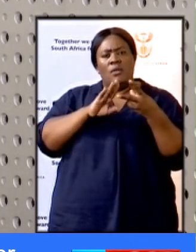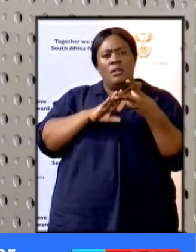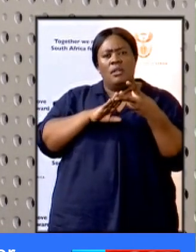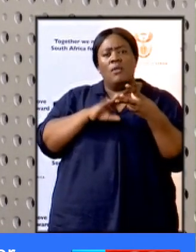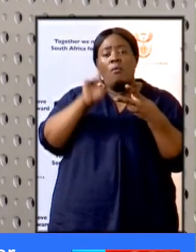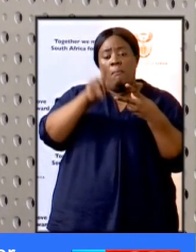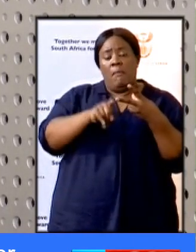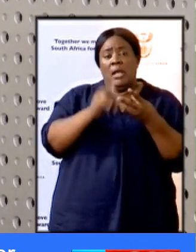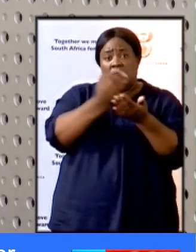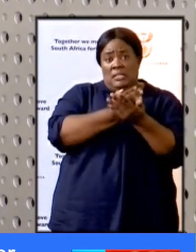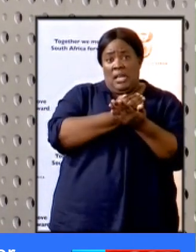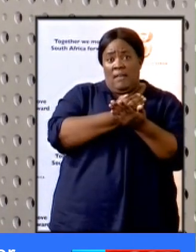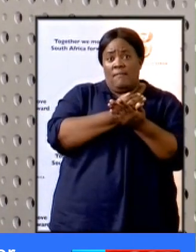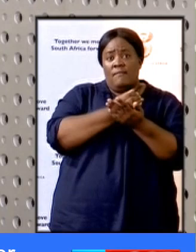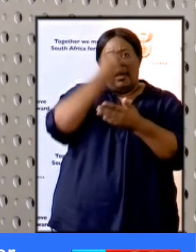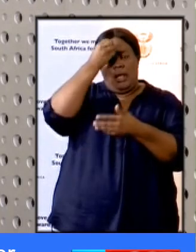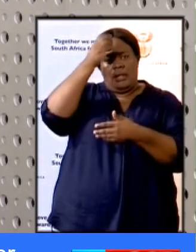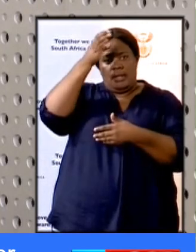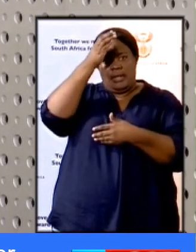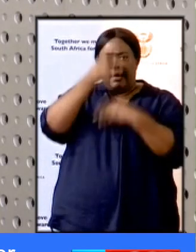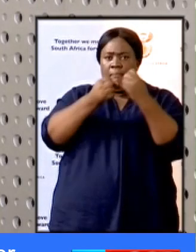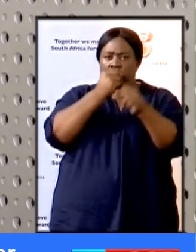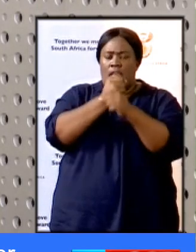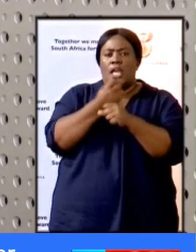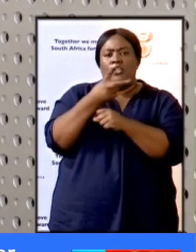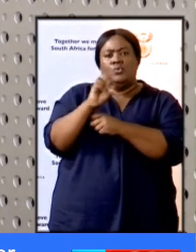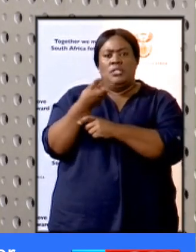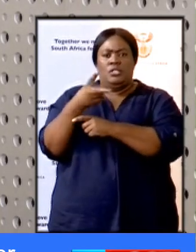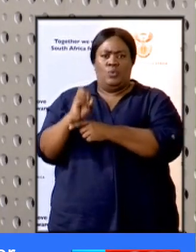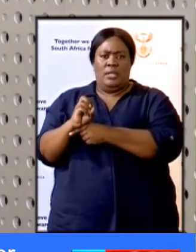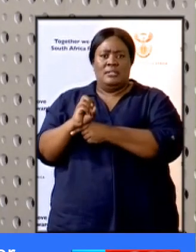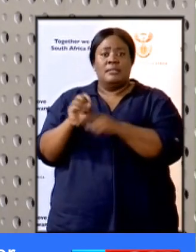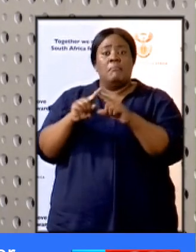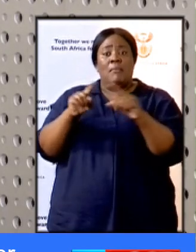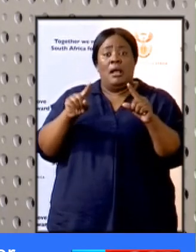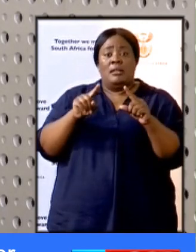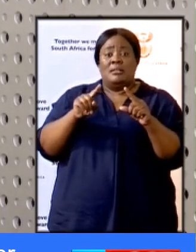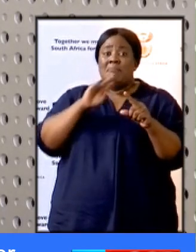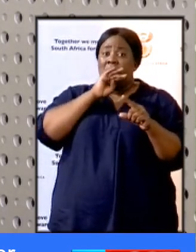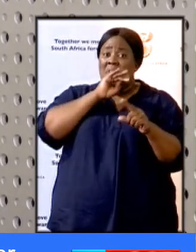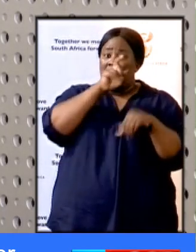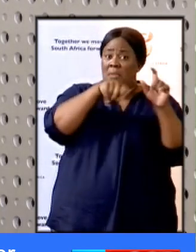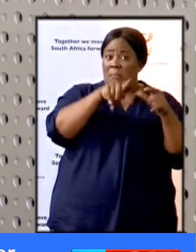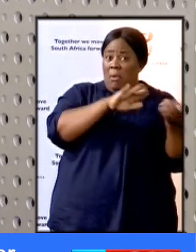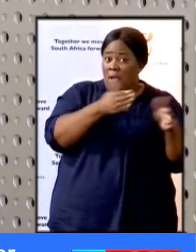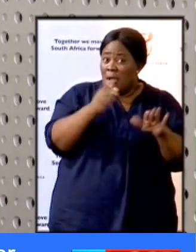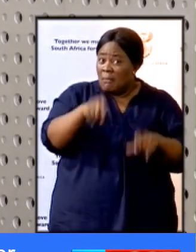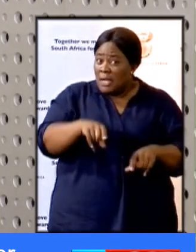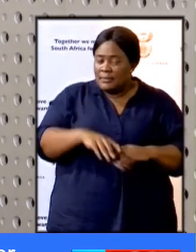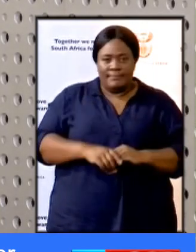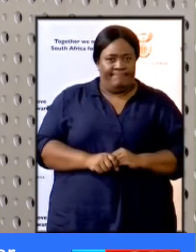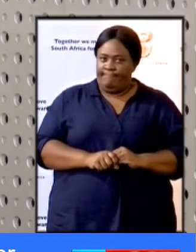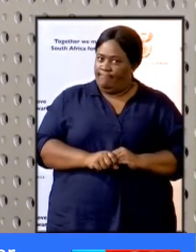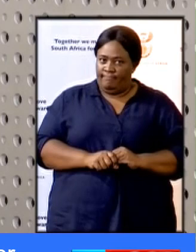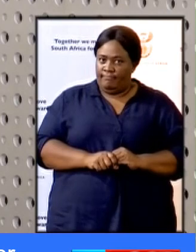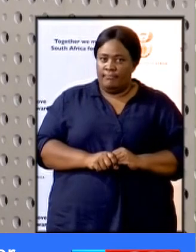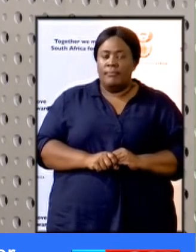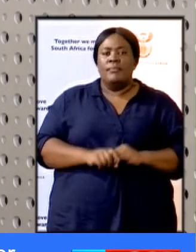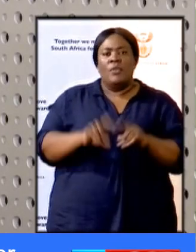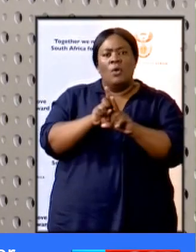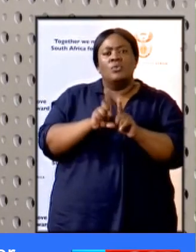the 2020 academic year, but not at the expense of lives. Thirdly, our efforts to save